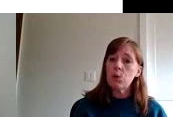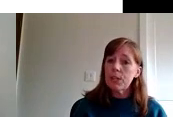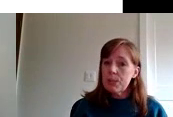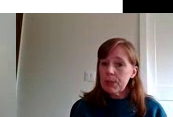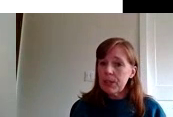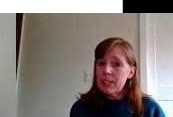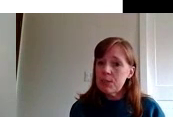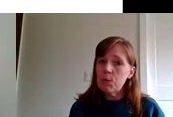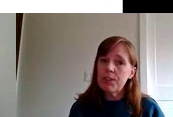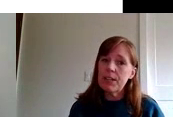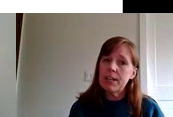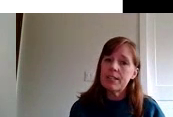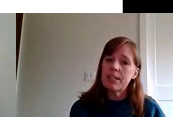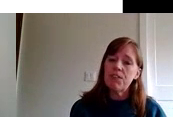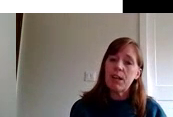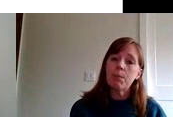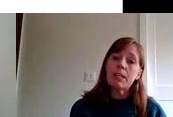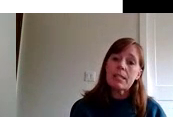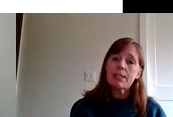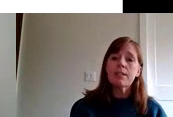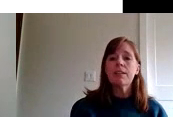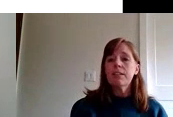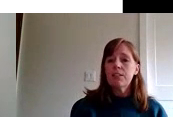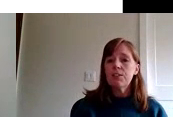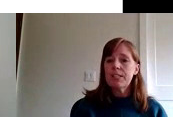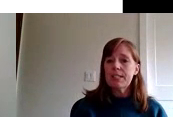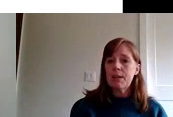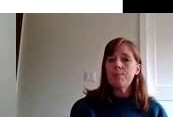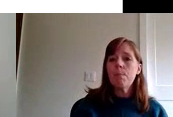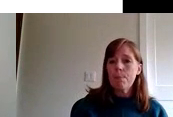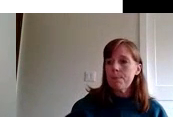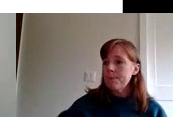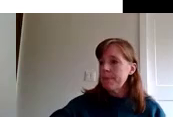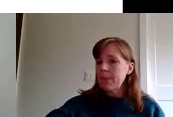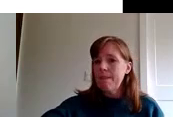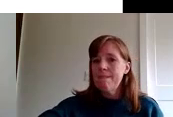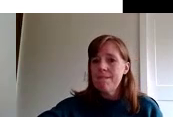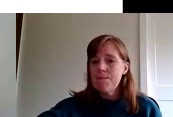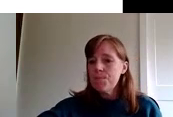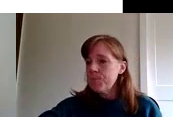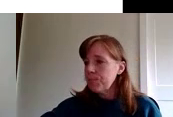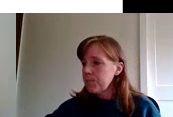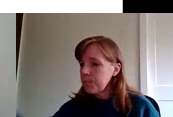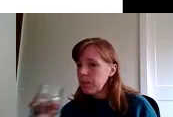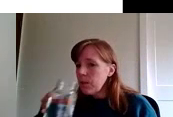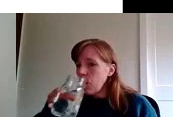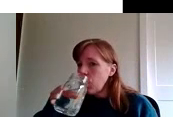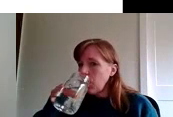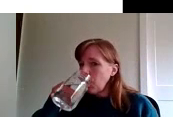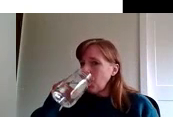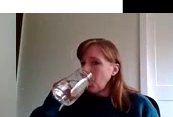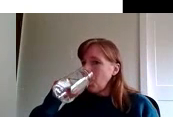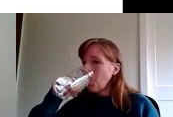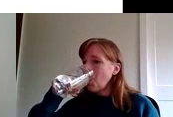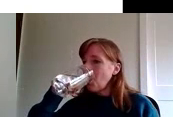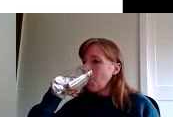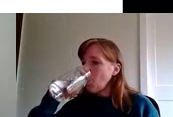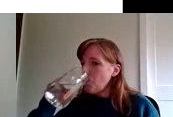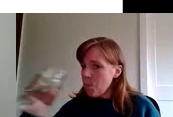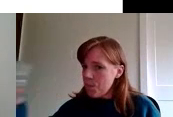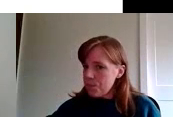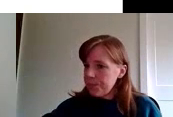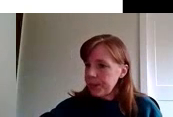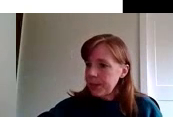little bit about your experience with connecting with families during this time? Yeah, I was going to say, yeah, we've been